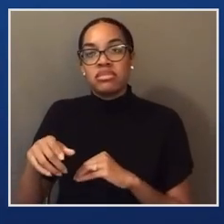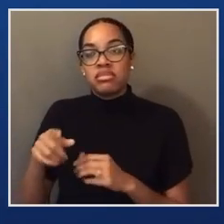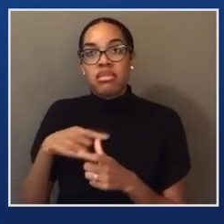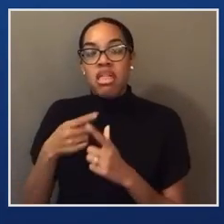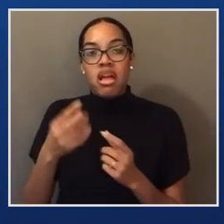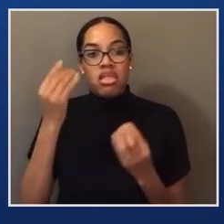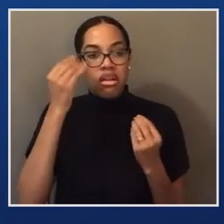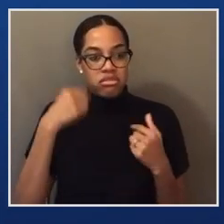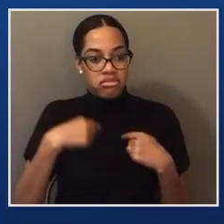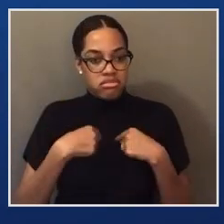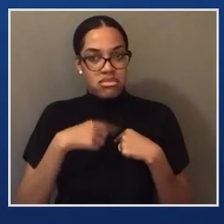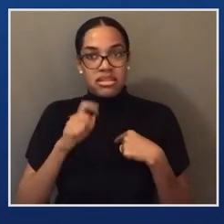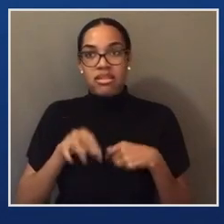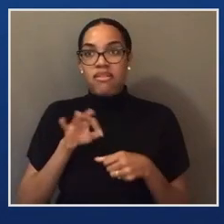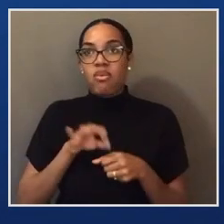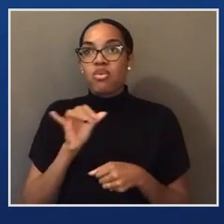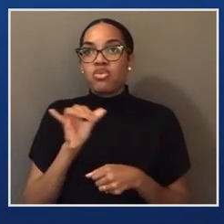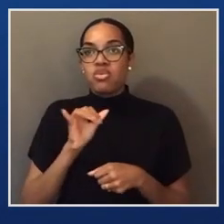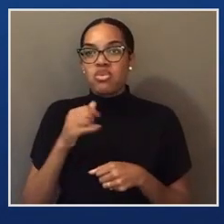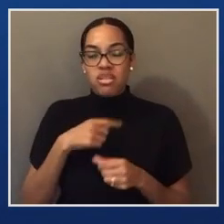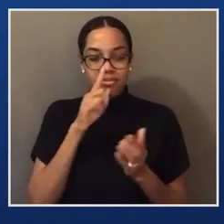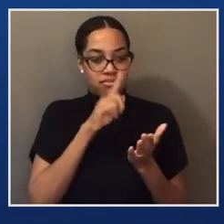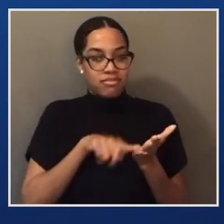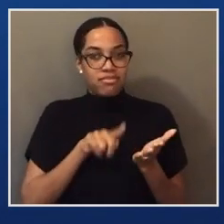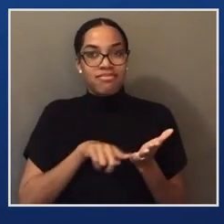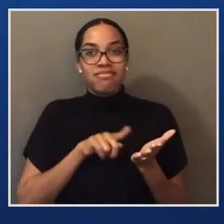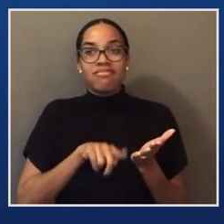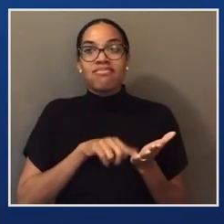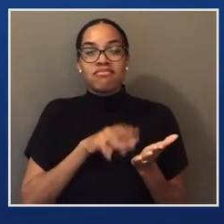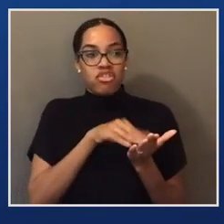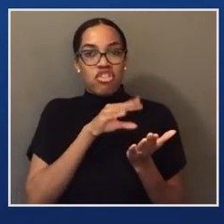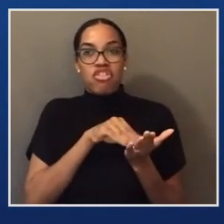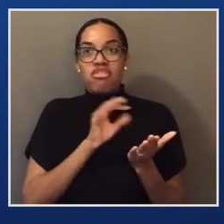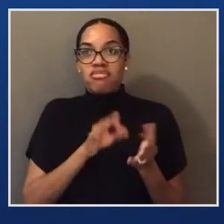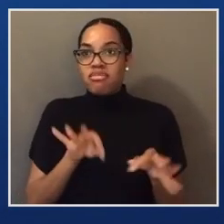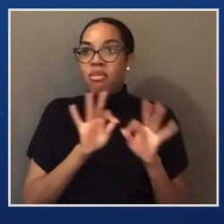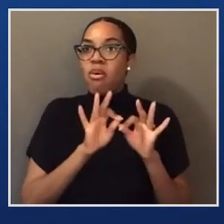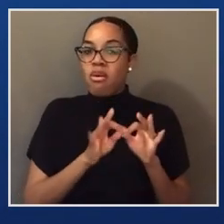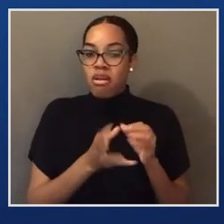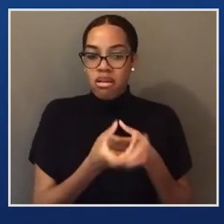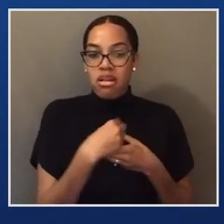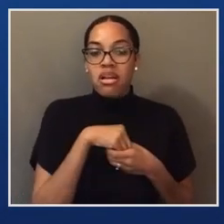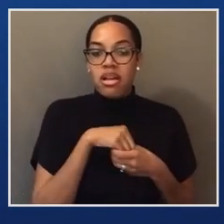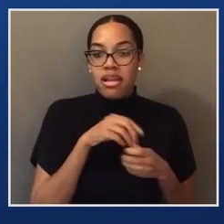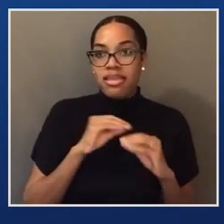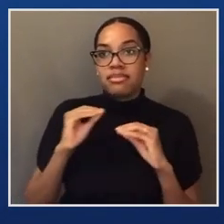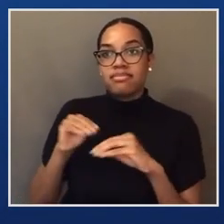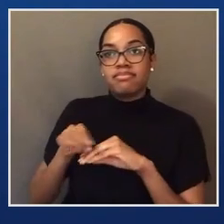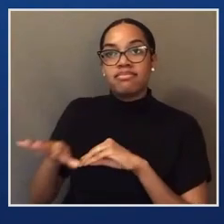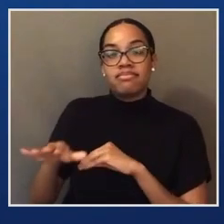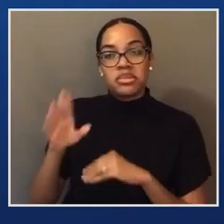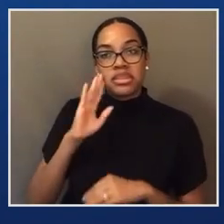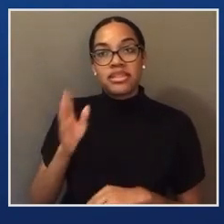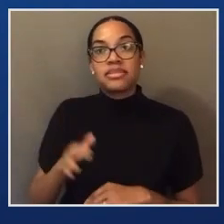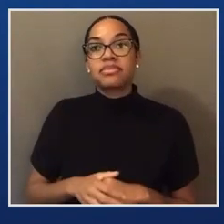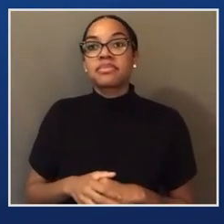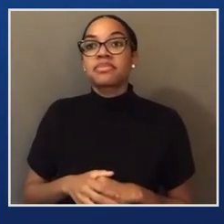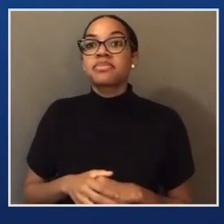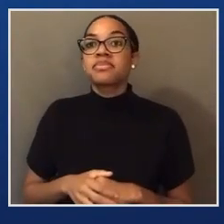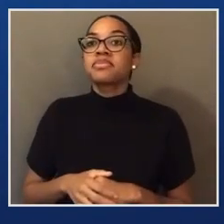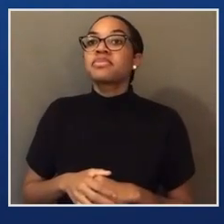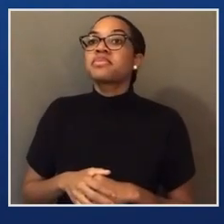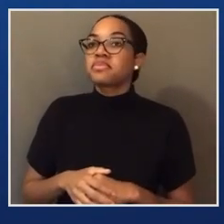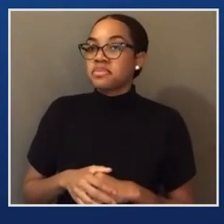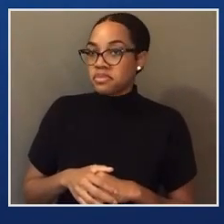that's great. I love how you said we have to enact change. That's a great segue to my next question. Well, in this current